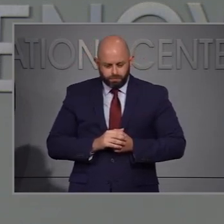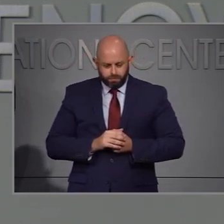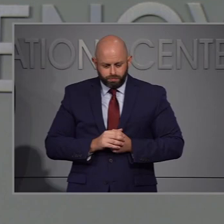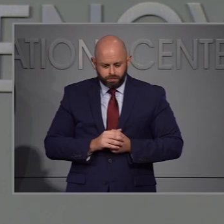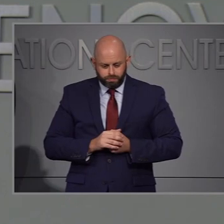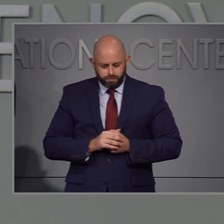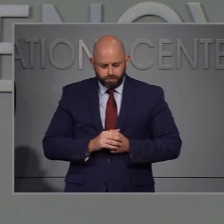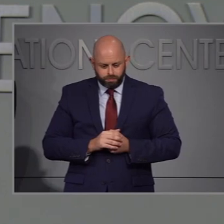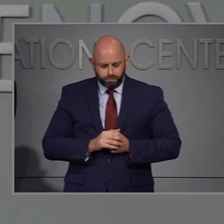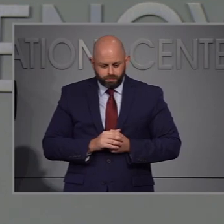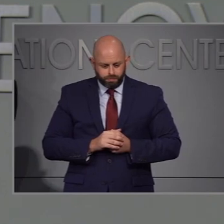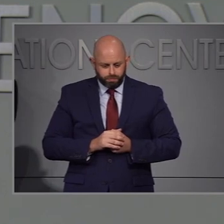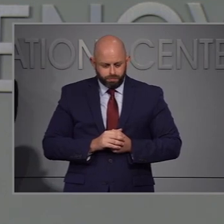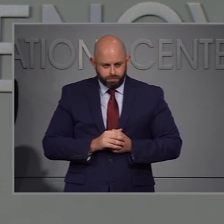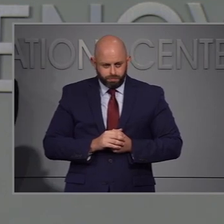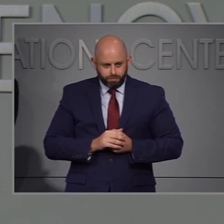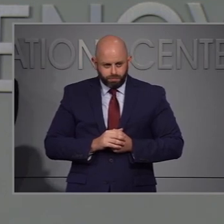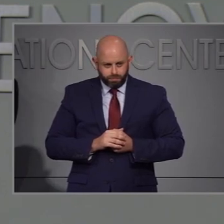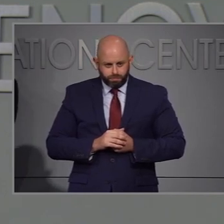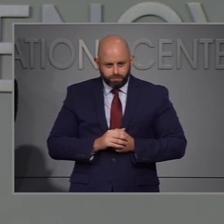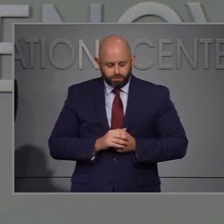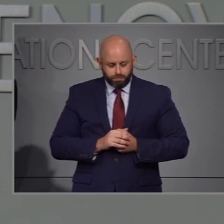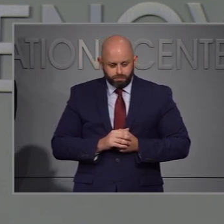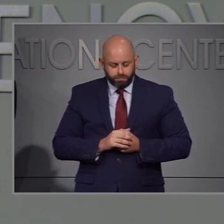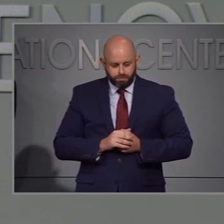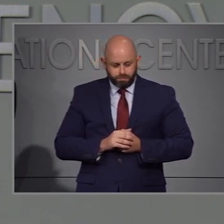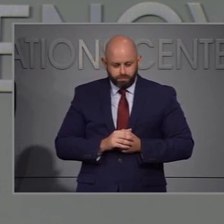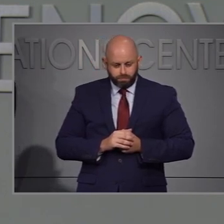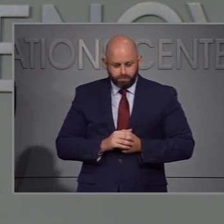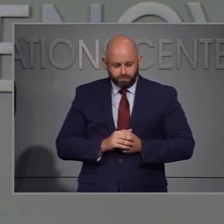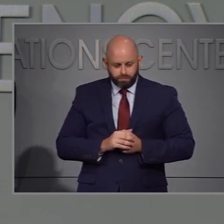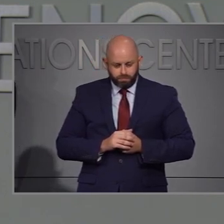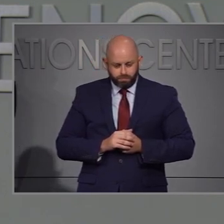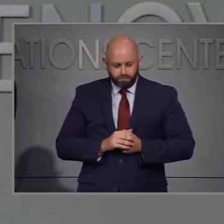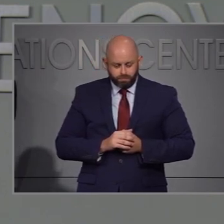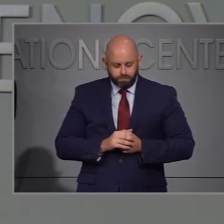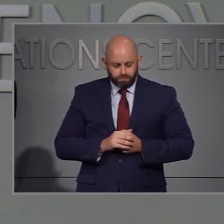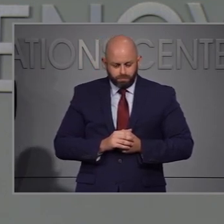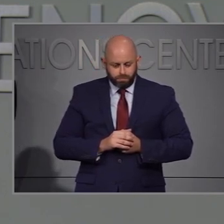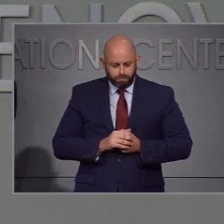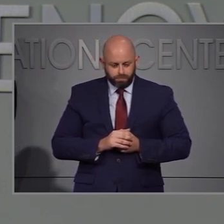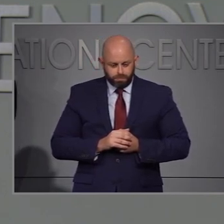distritos ofrecen instrucción y apoyos dentro de la casa.